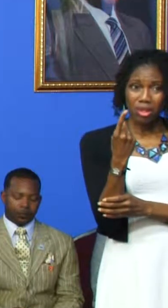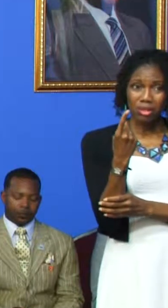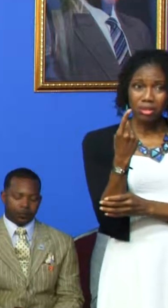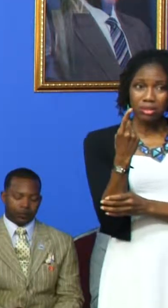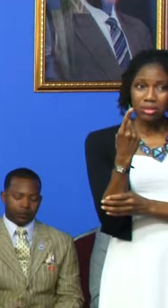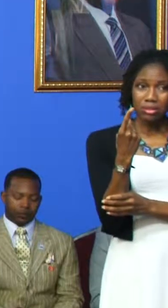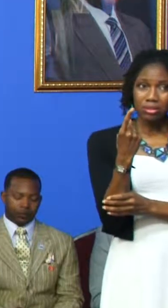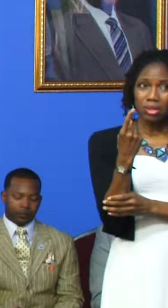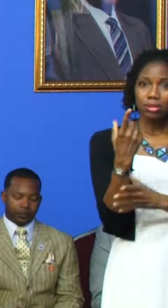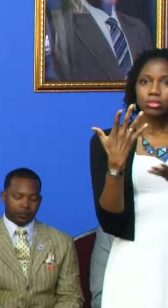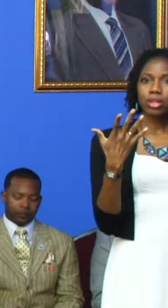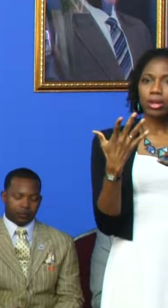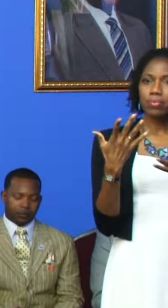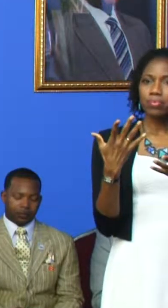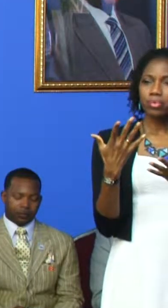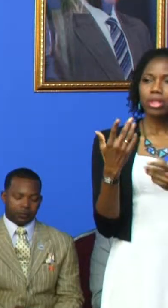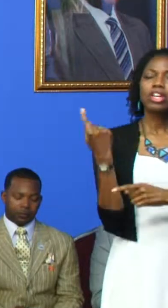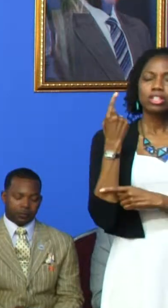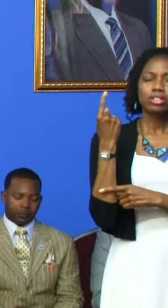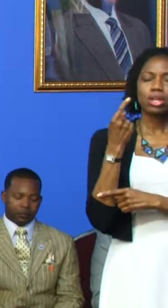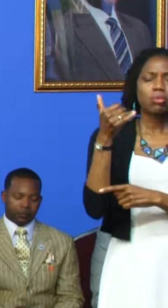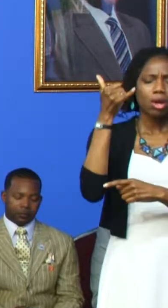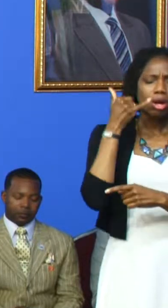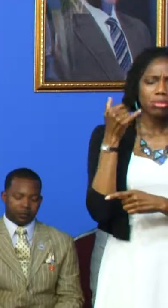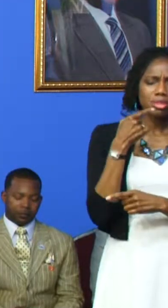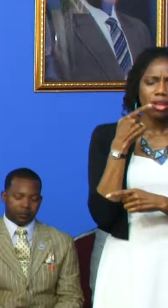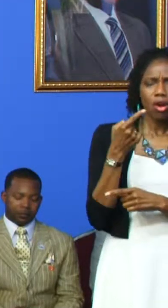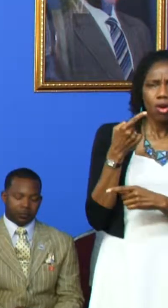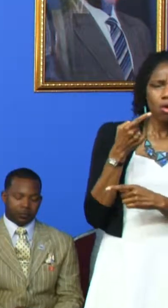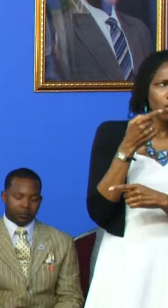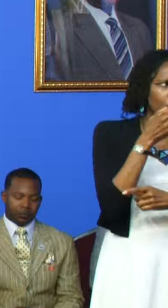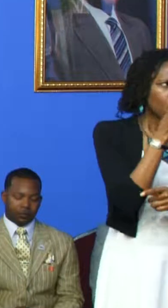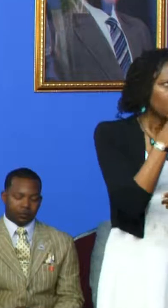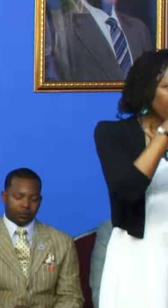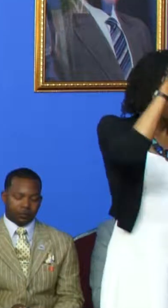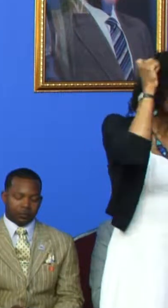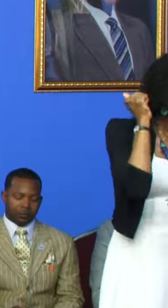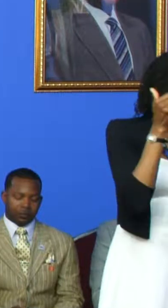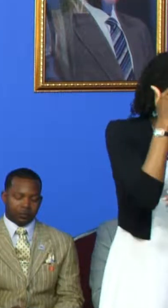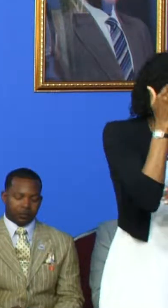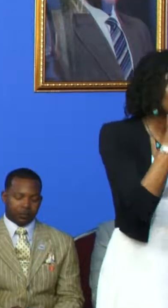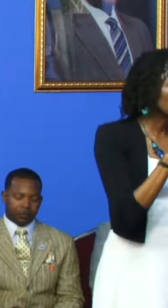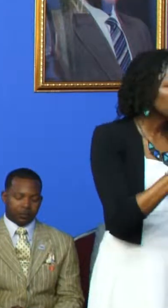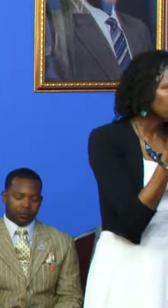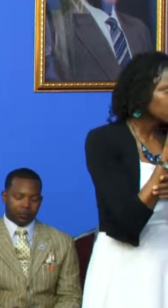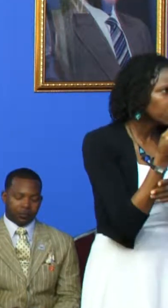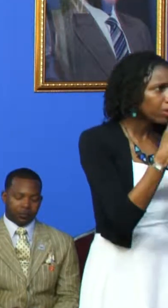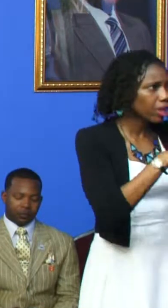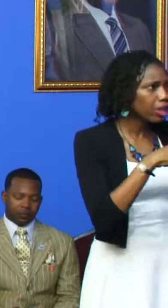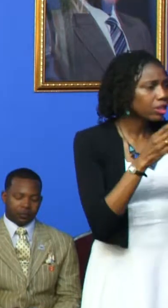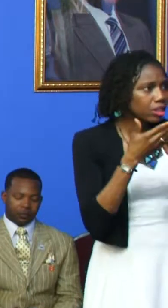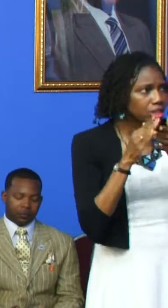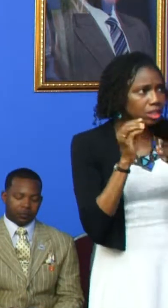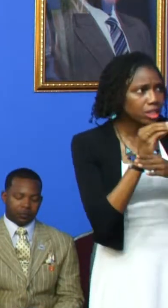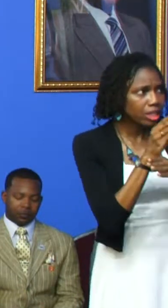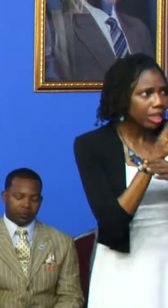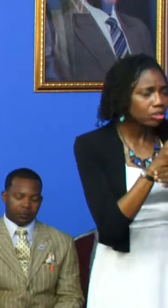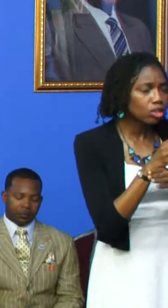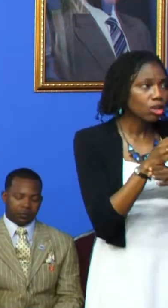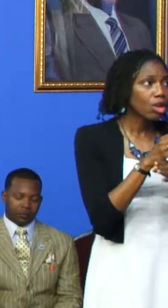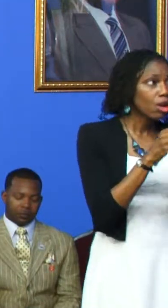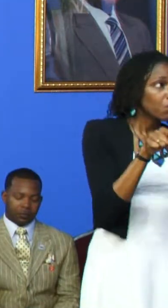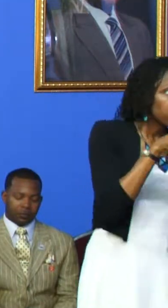Mr. Ford called me, Rev, they're doing so-and-so city council. Uh-huh. And you know,